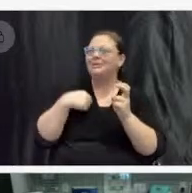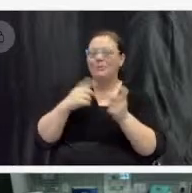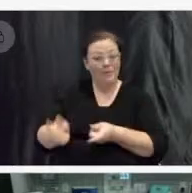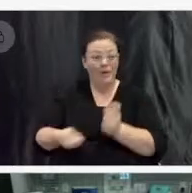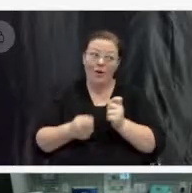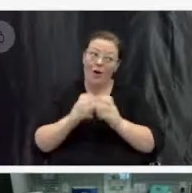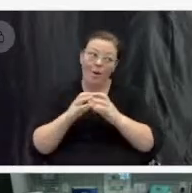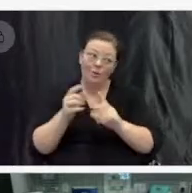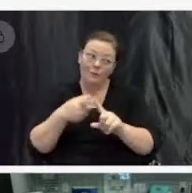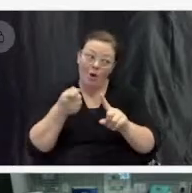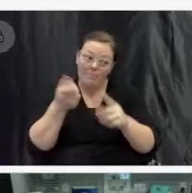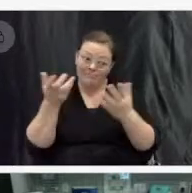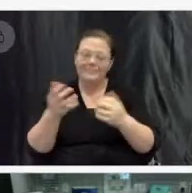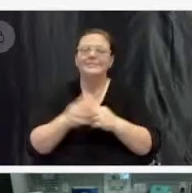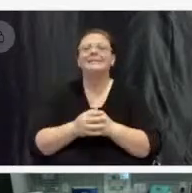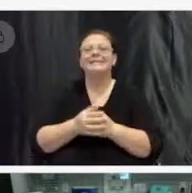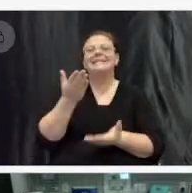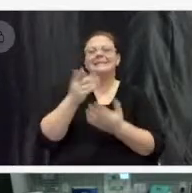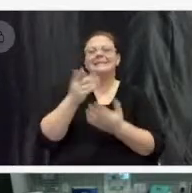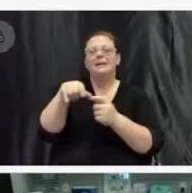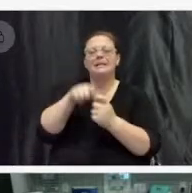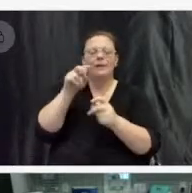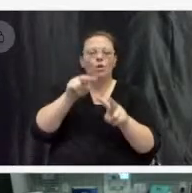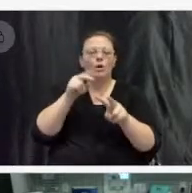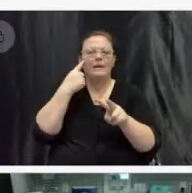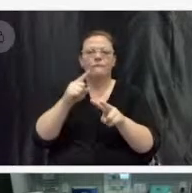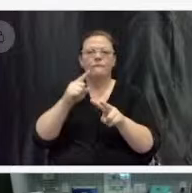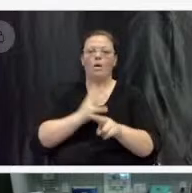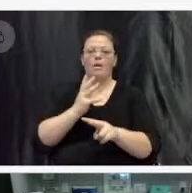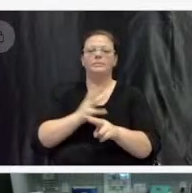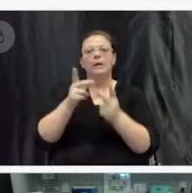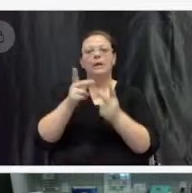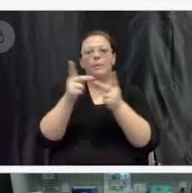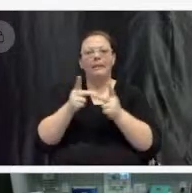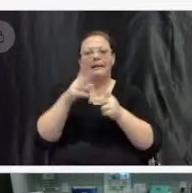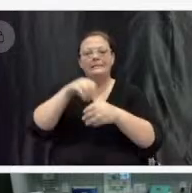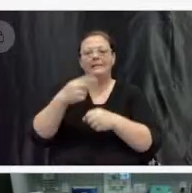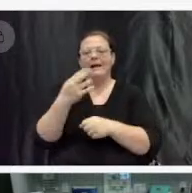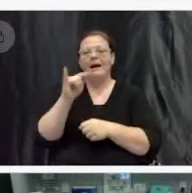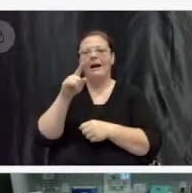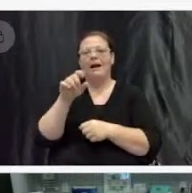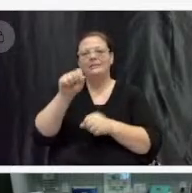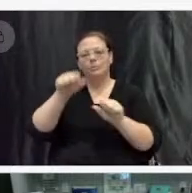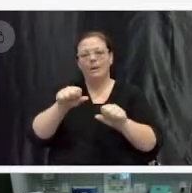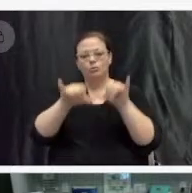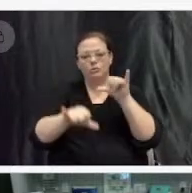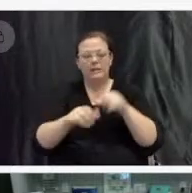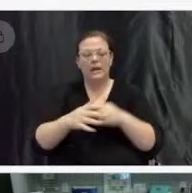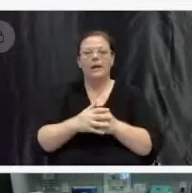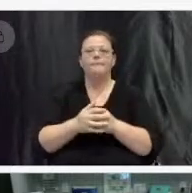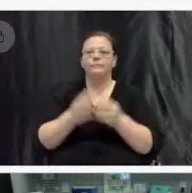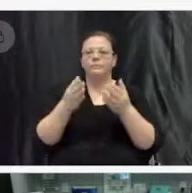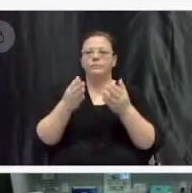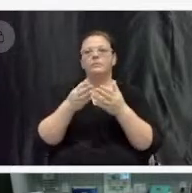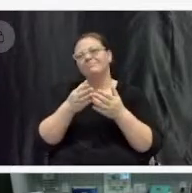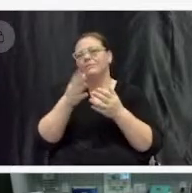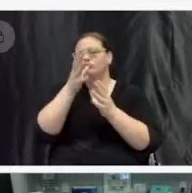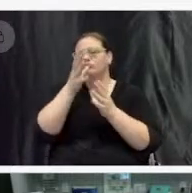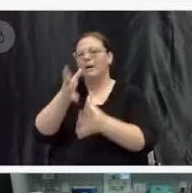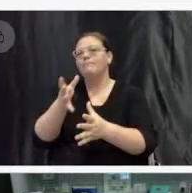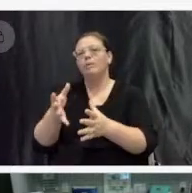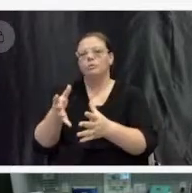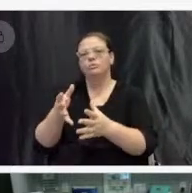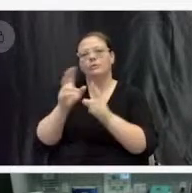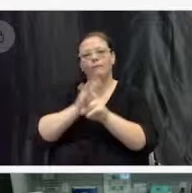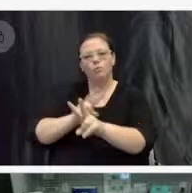from, specifically looking for an upscale place in the Heights to stay, wife's grandmother's funeral, a group